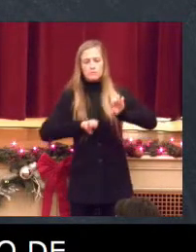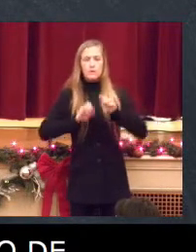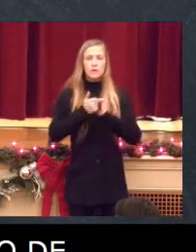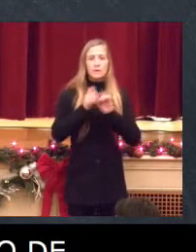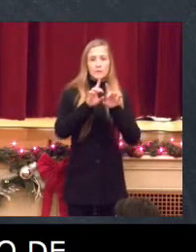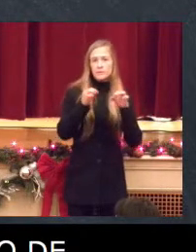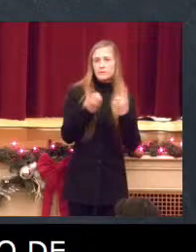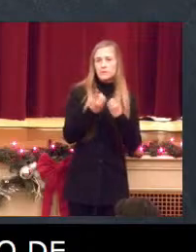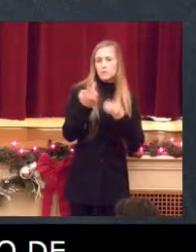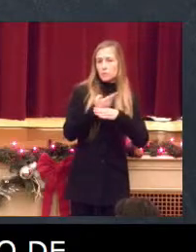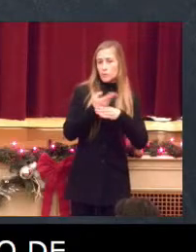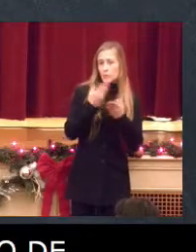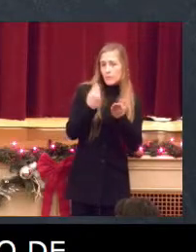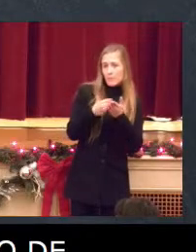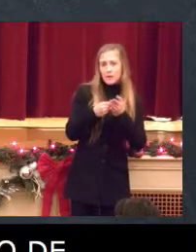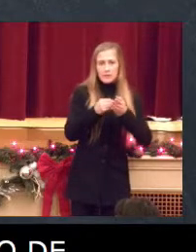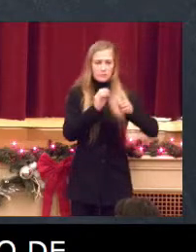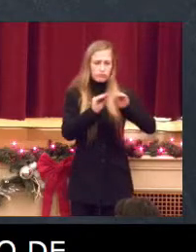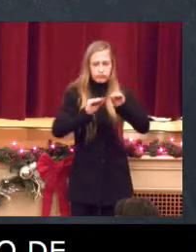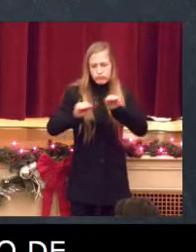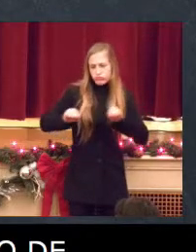the funds up and down the state.